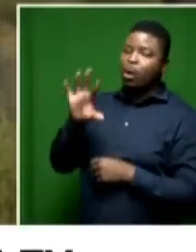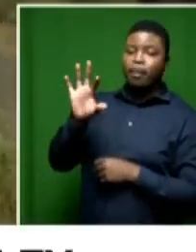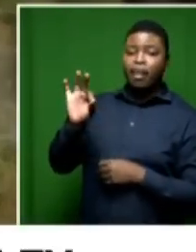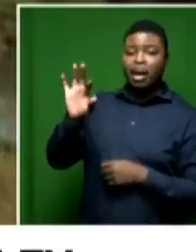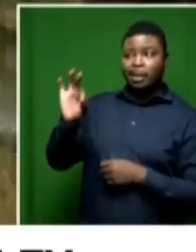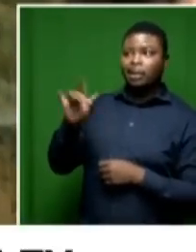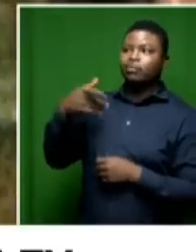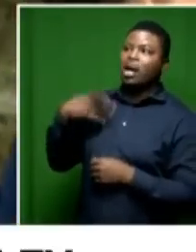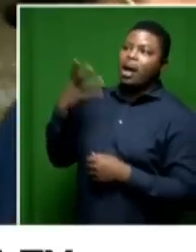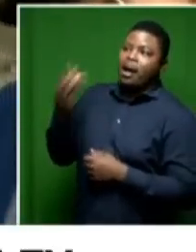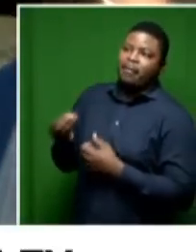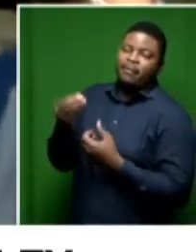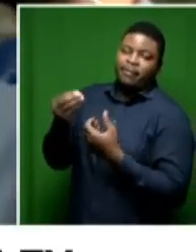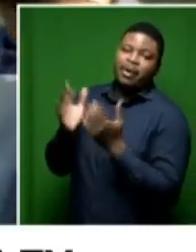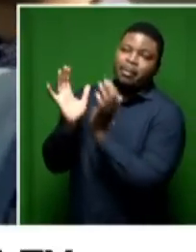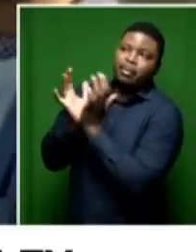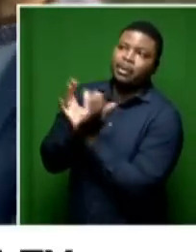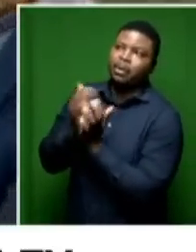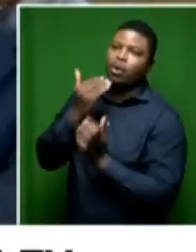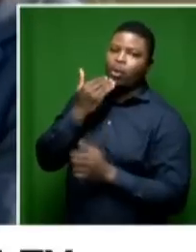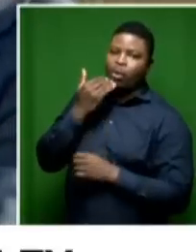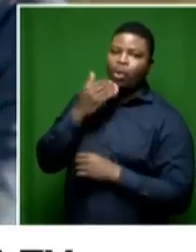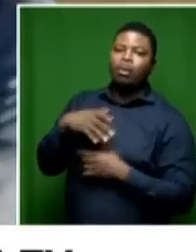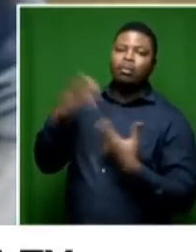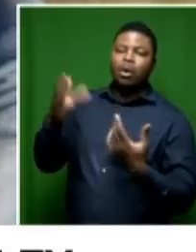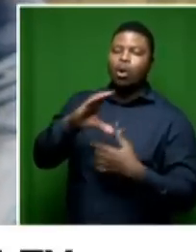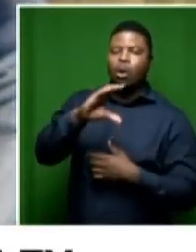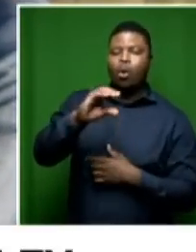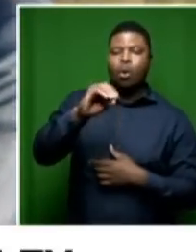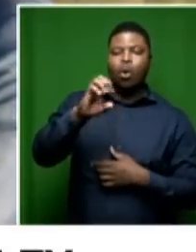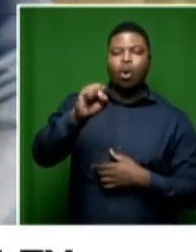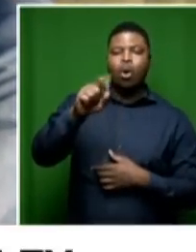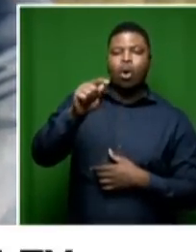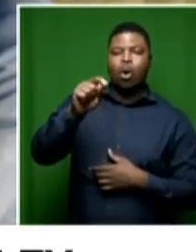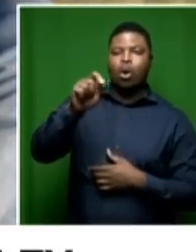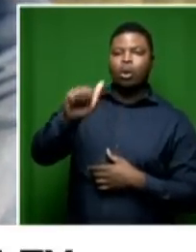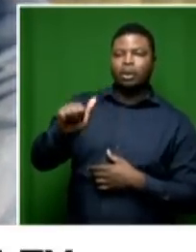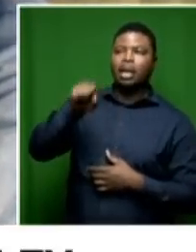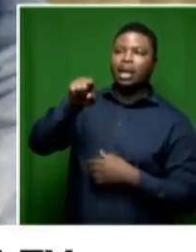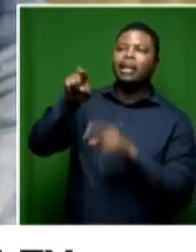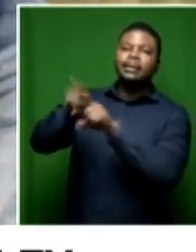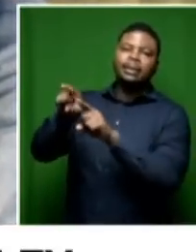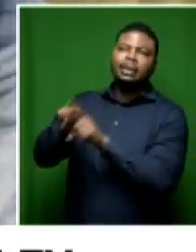of Cogstar on Monday. So they had a successful meeting on that.